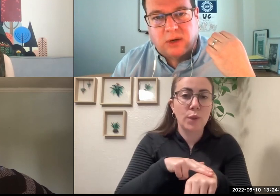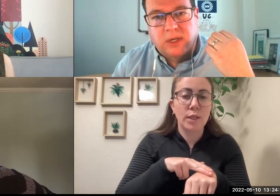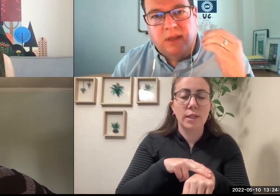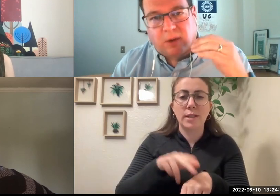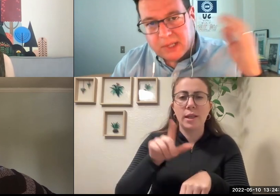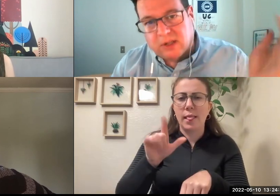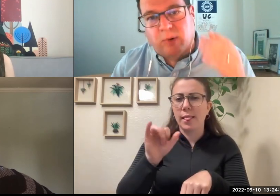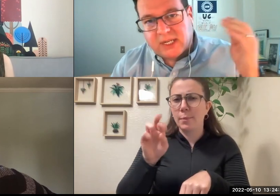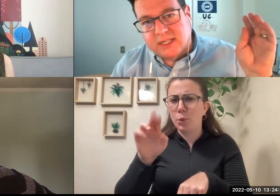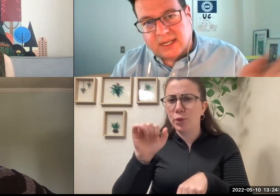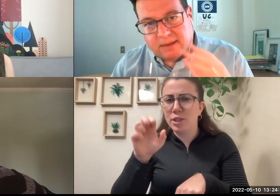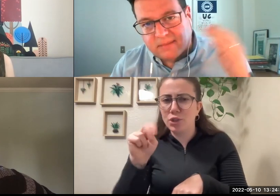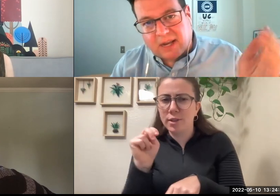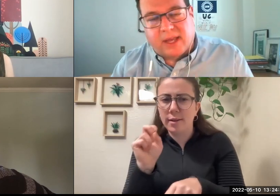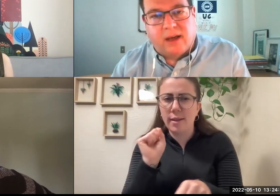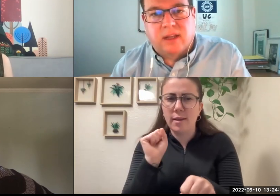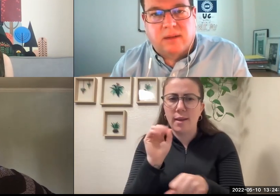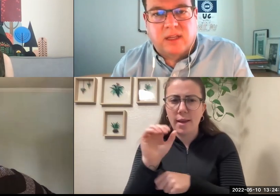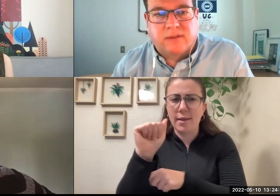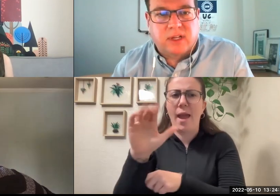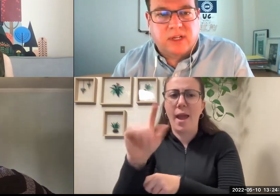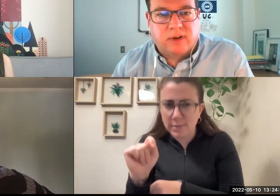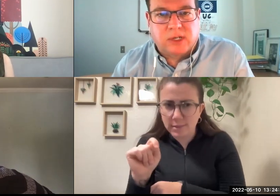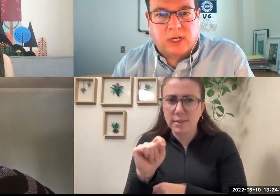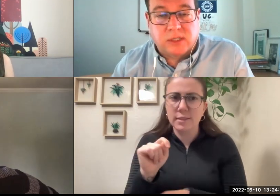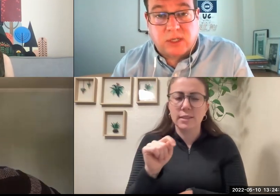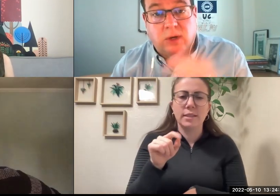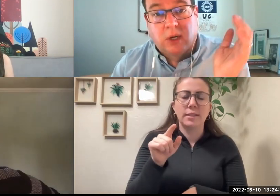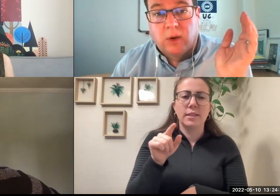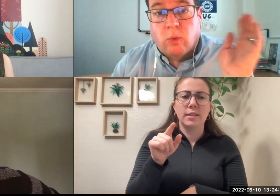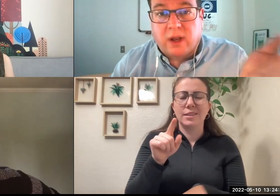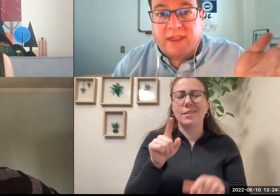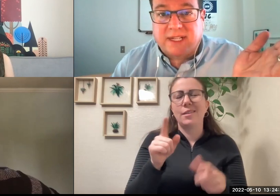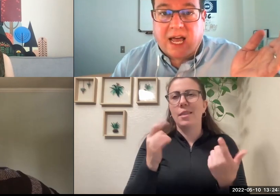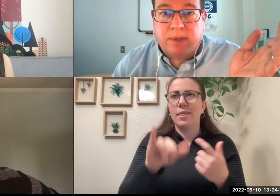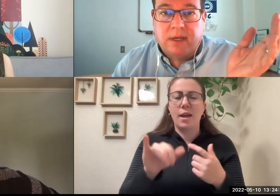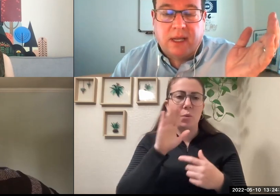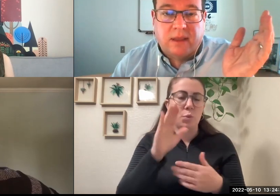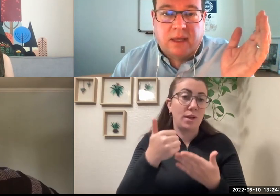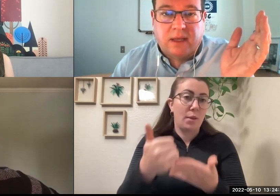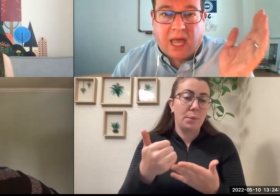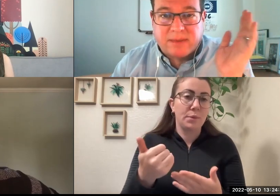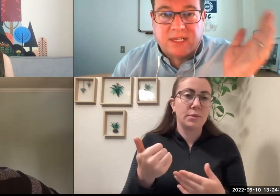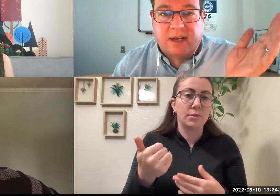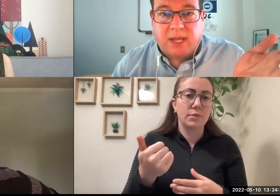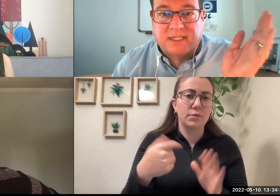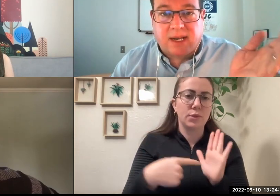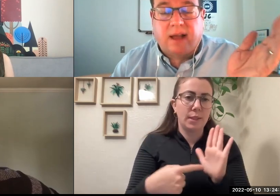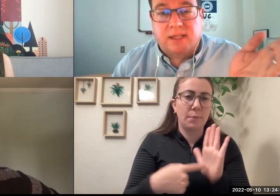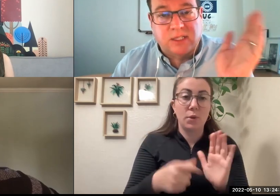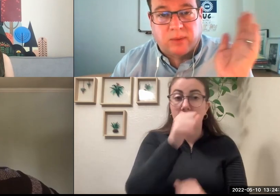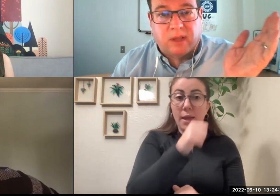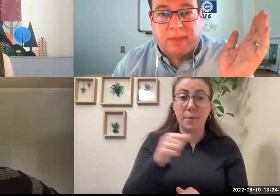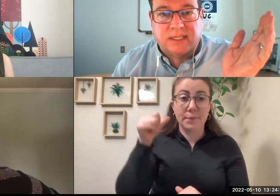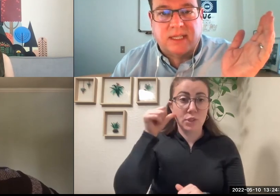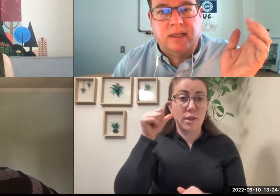administration. So there are political appointees that get cycled out in the different administrations. So one of the things that happened in the Amazon campaign in Staten